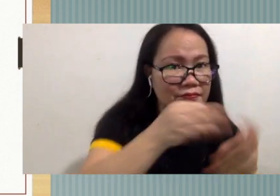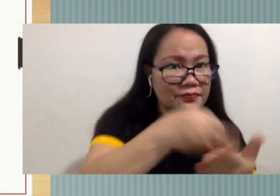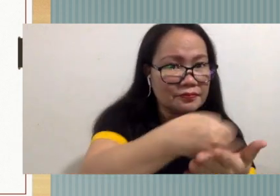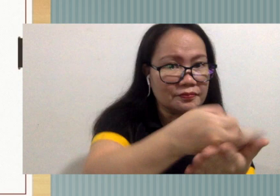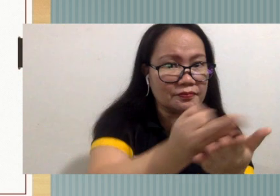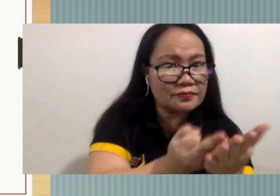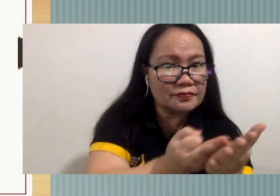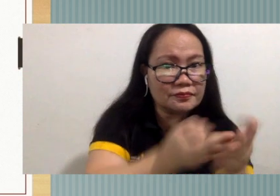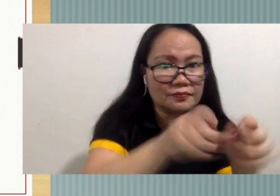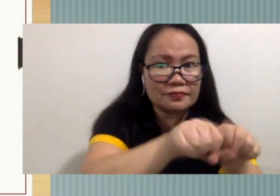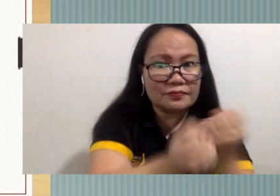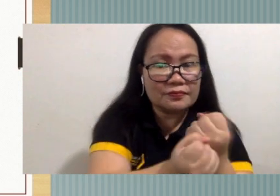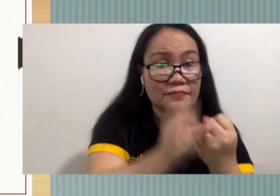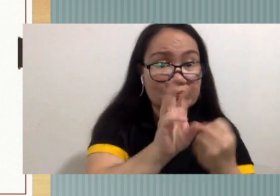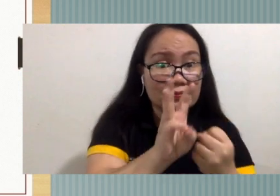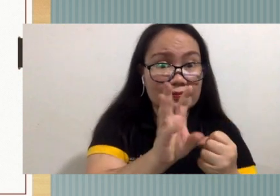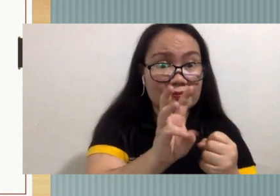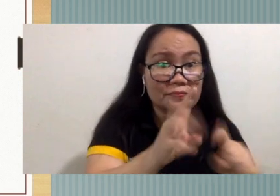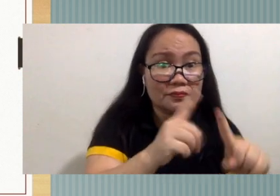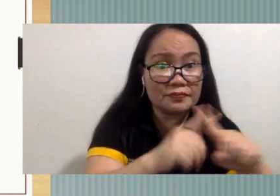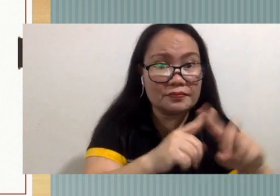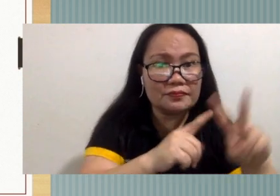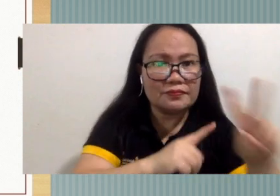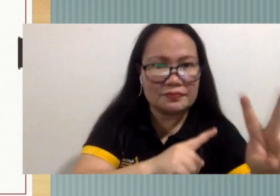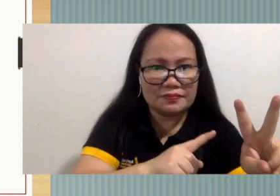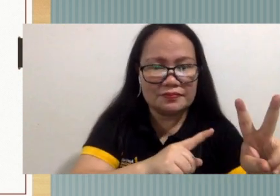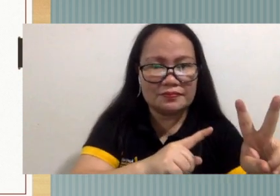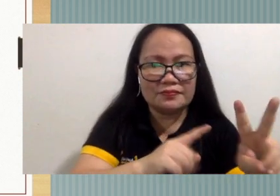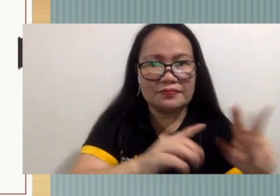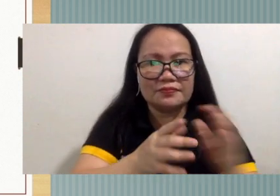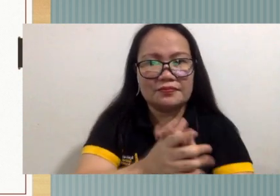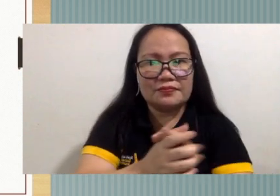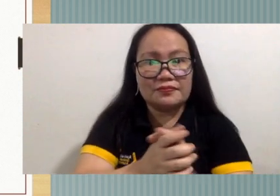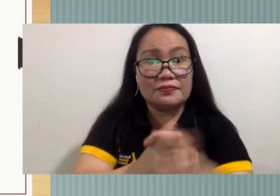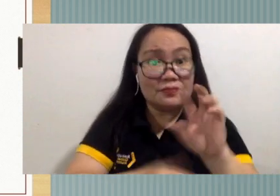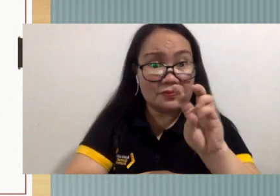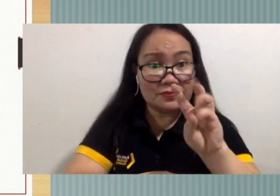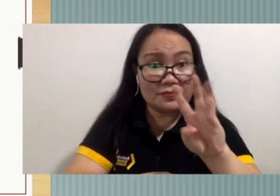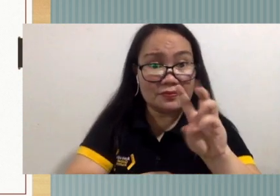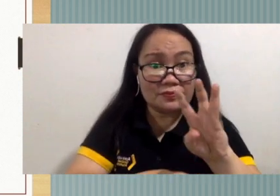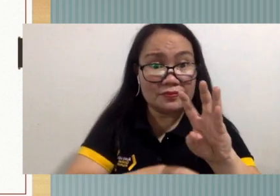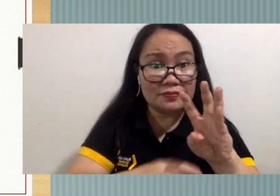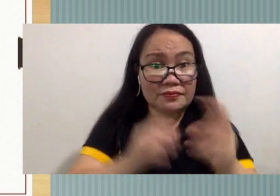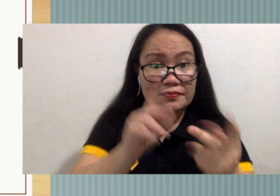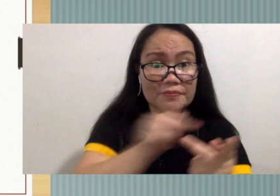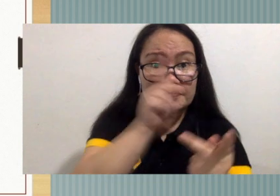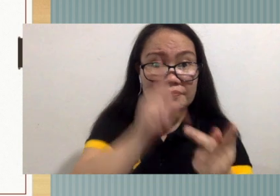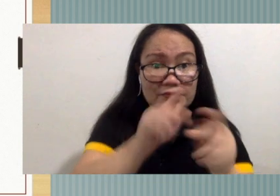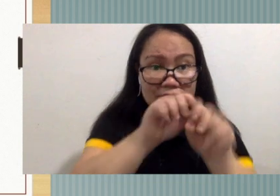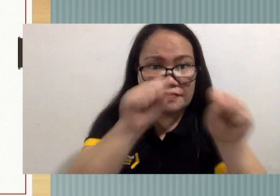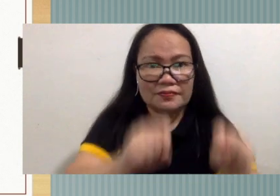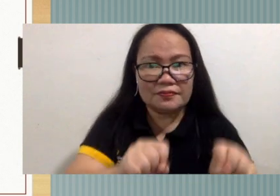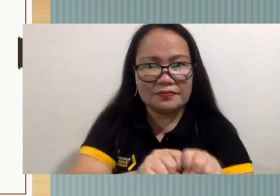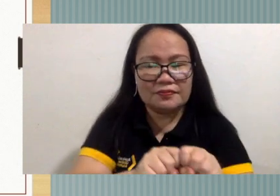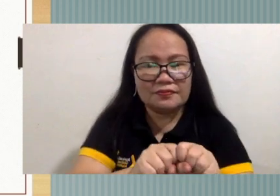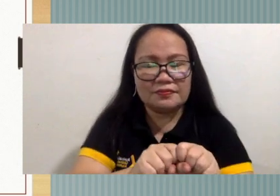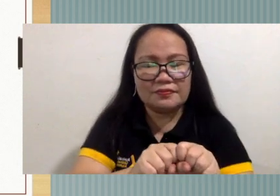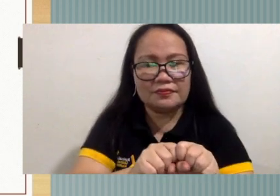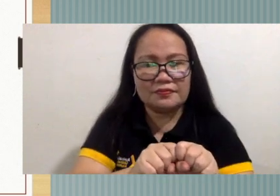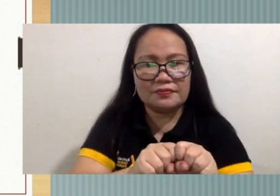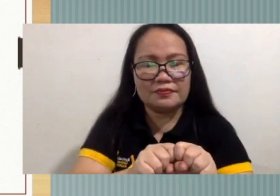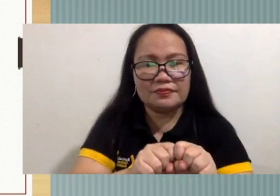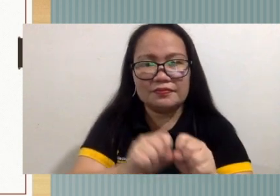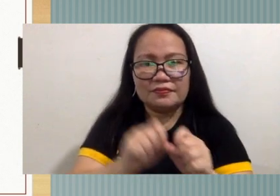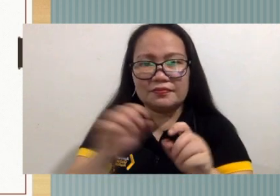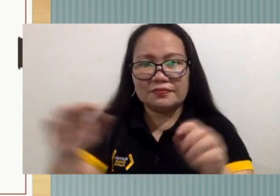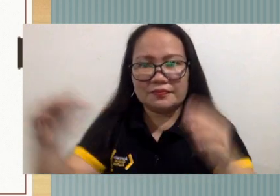perfect square. So, since 16 times 2 is equal to 32 and 16 is a perfect square, so ito ang magagamit